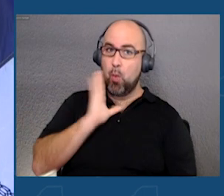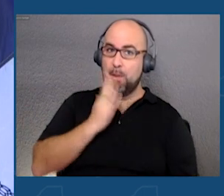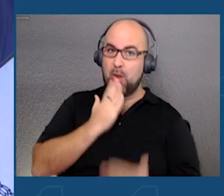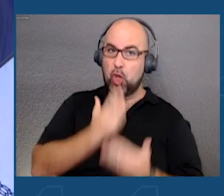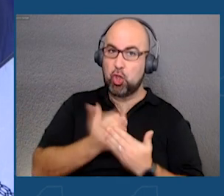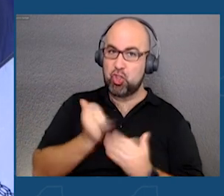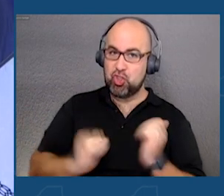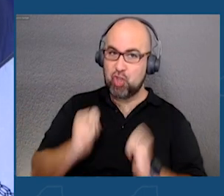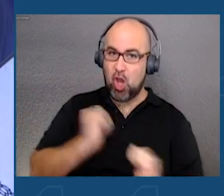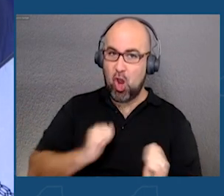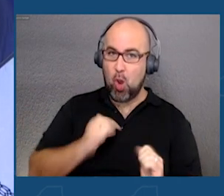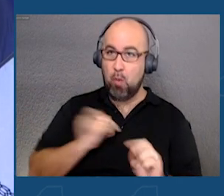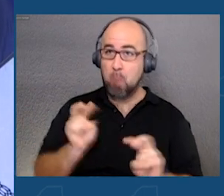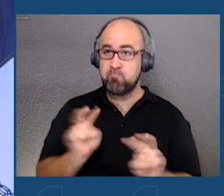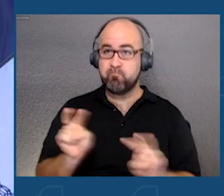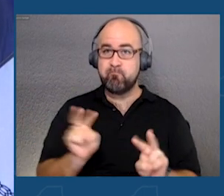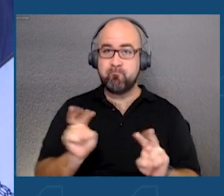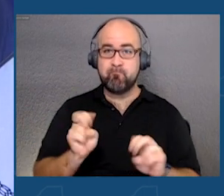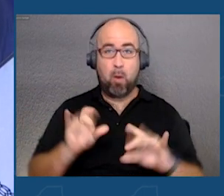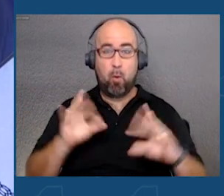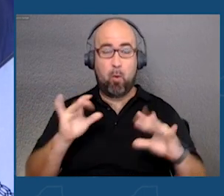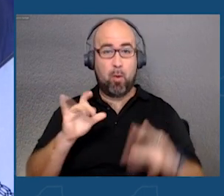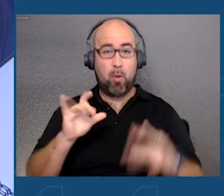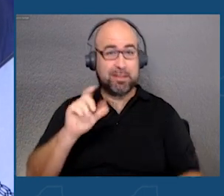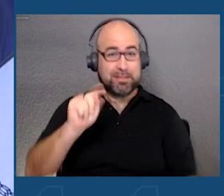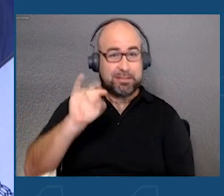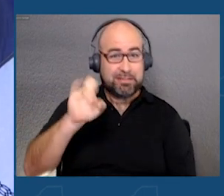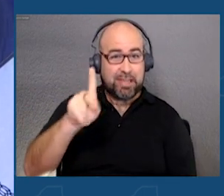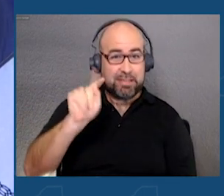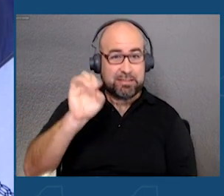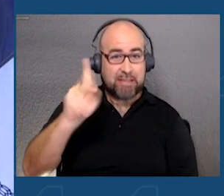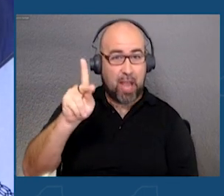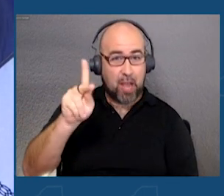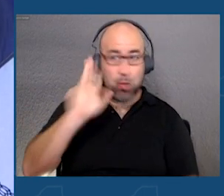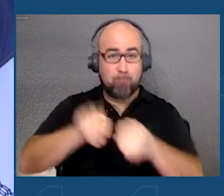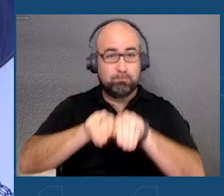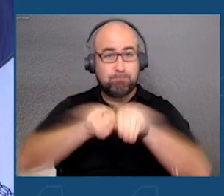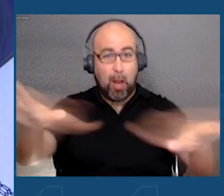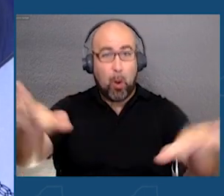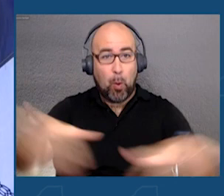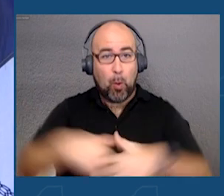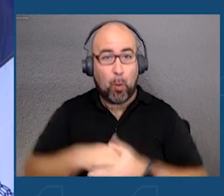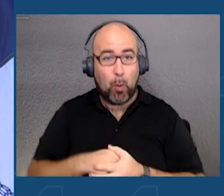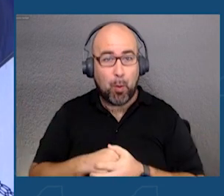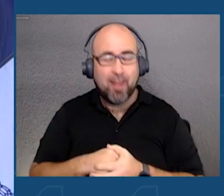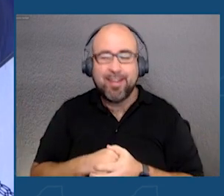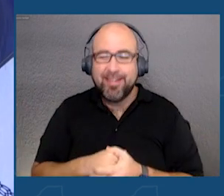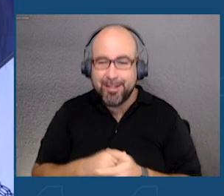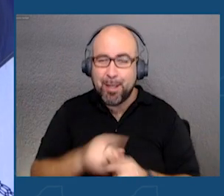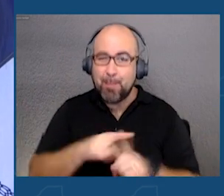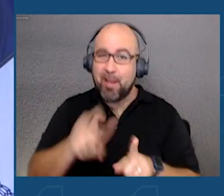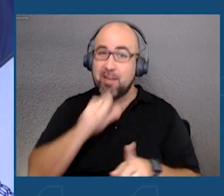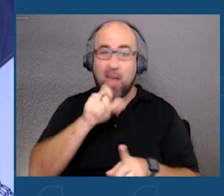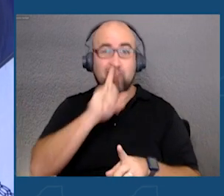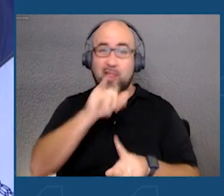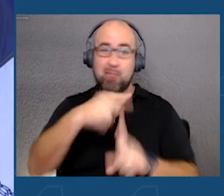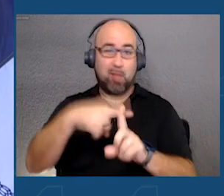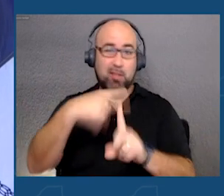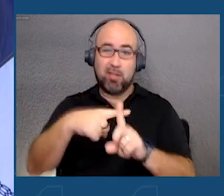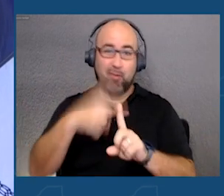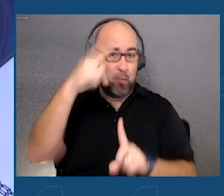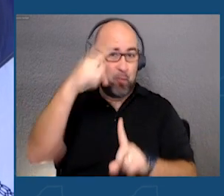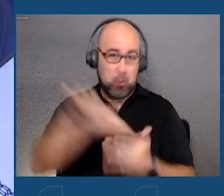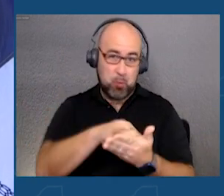blown up Abney TikTok. But it wouldn't have been especially productive for New York. Too